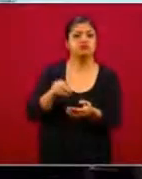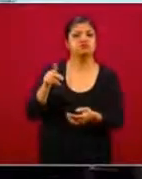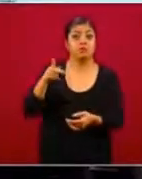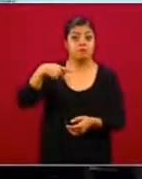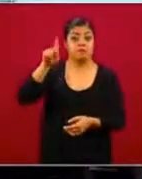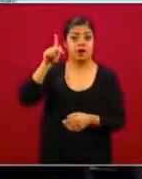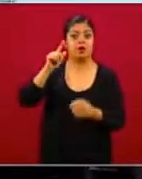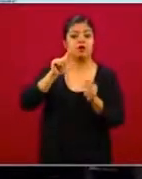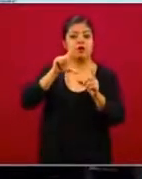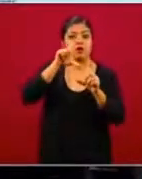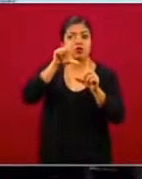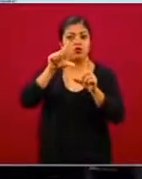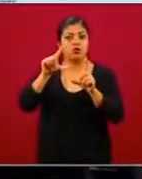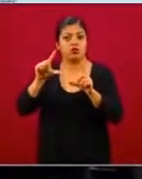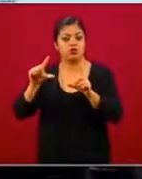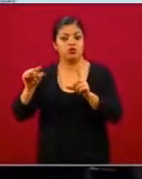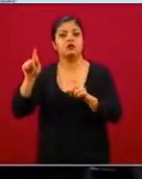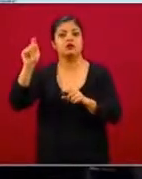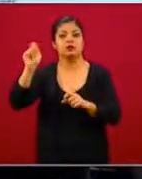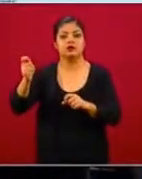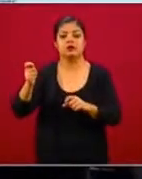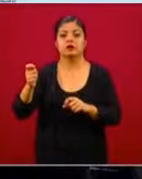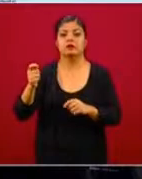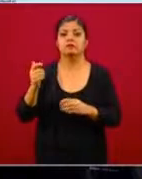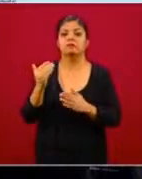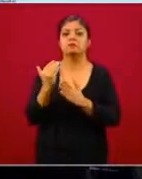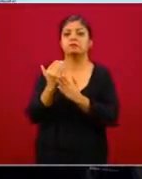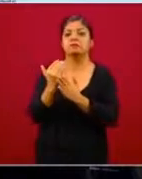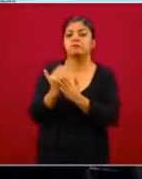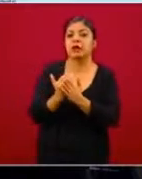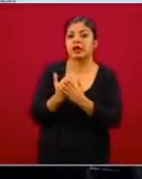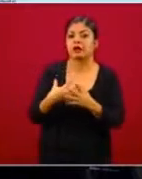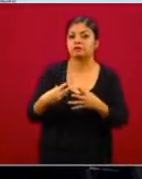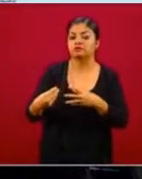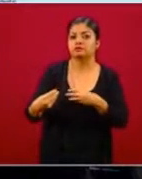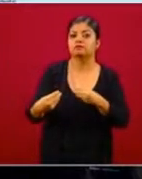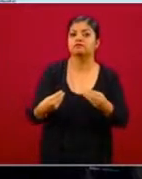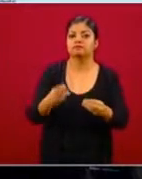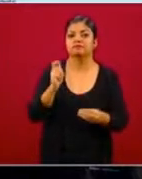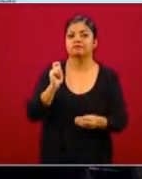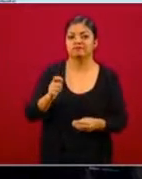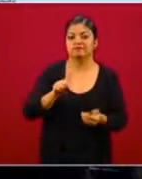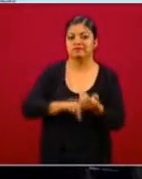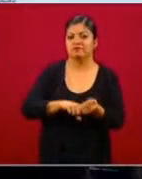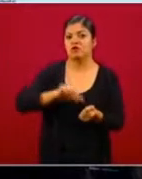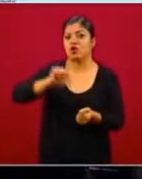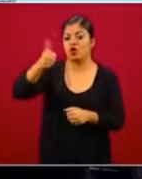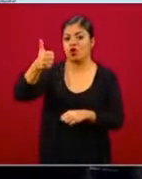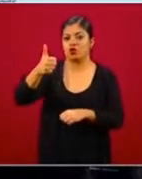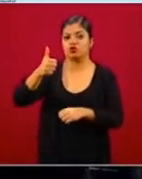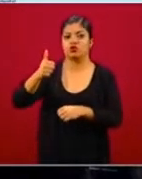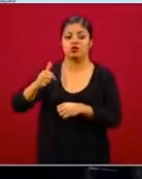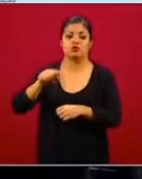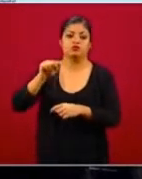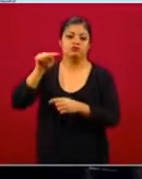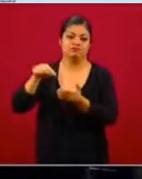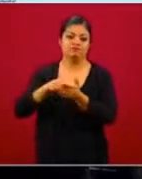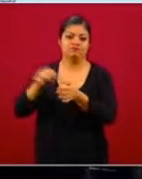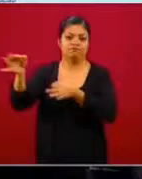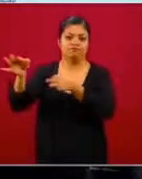is how the pandemic in Europe continues to decline, and that